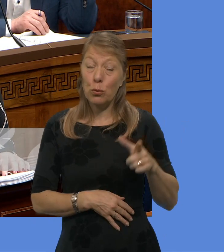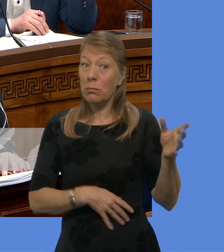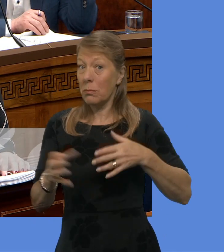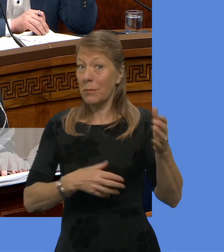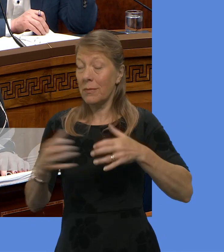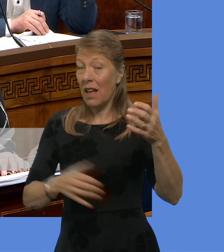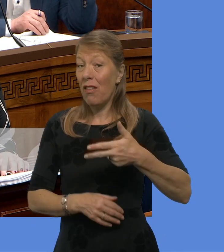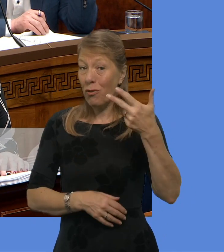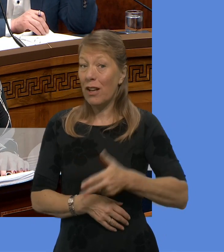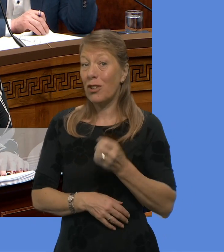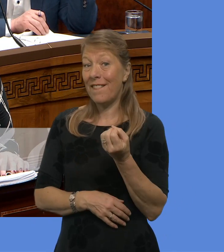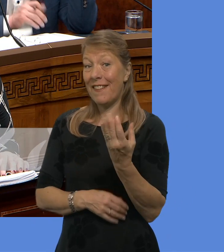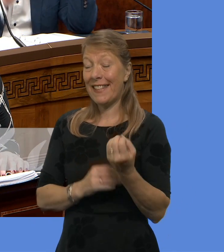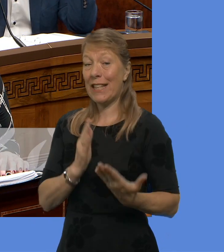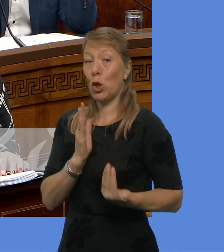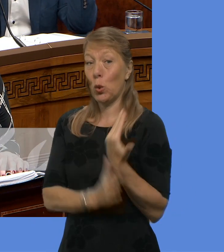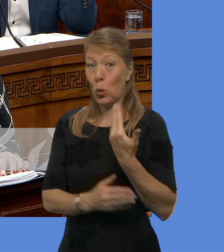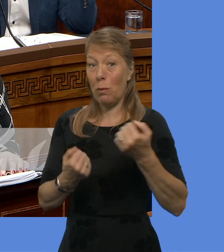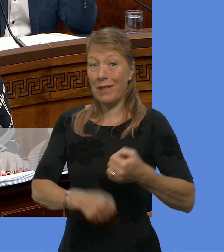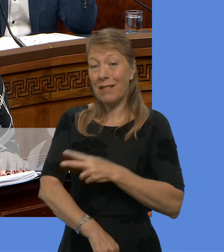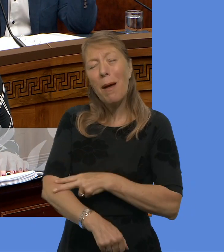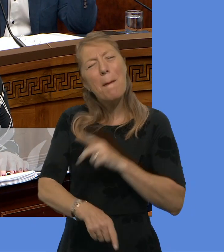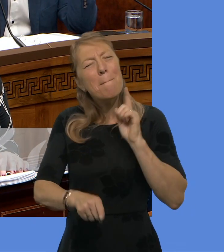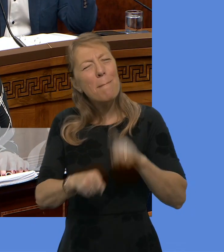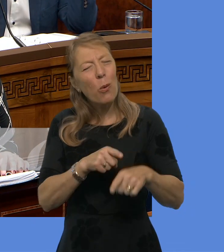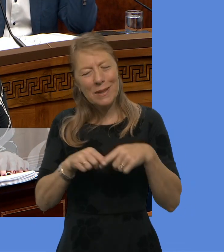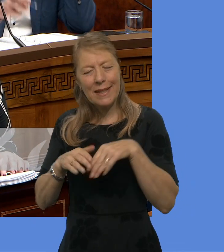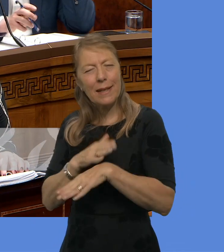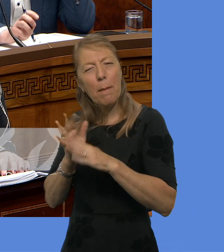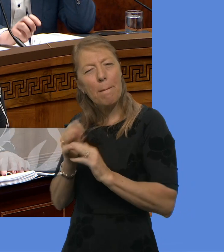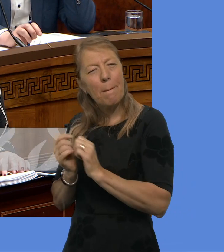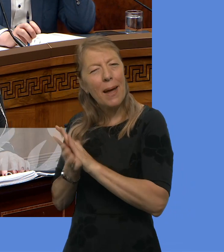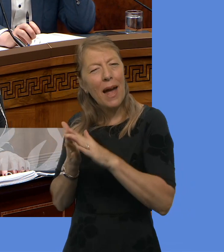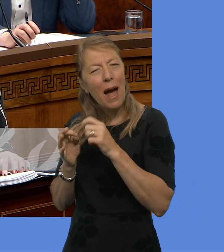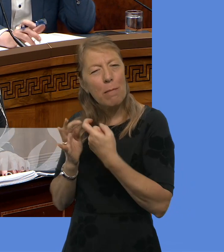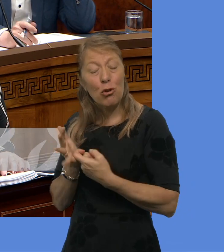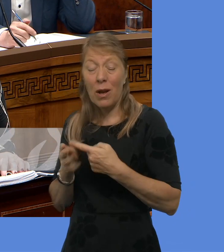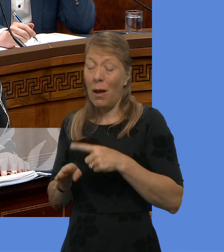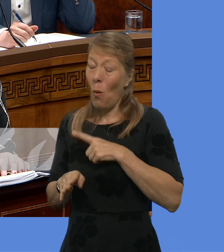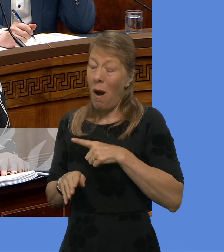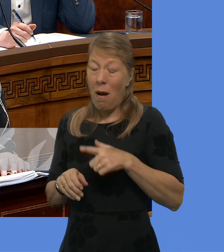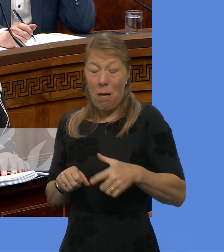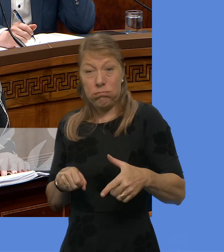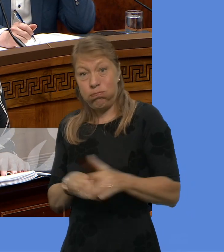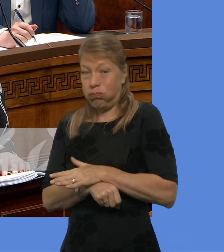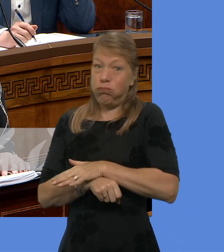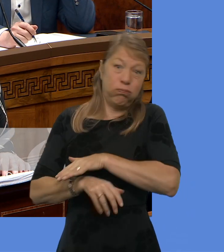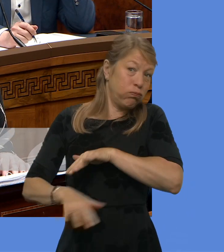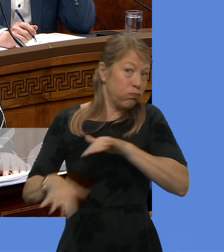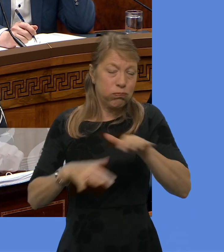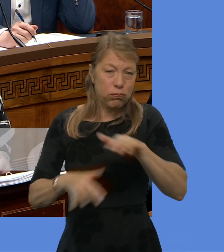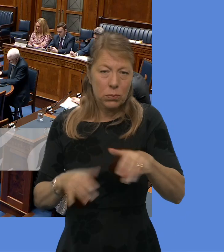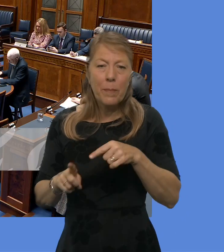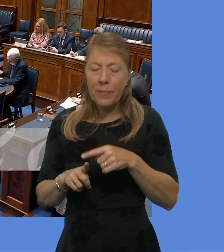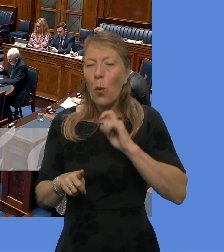the majority of whom have been deployed to Maghaberry Prison, given the particular pressures experienced there. Further recruitment will also take